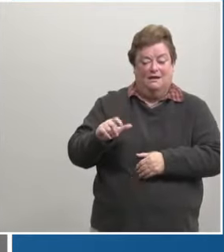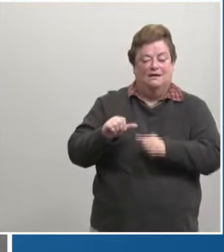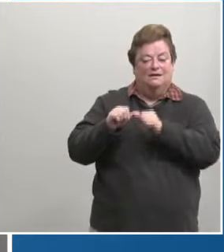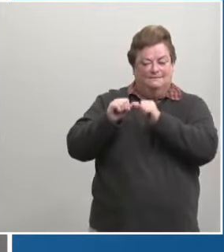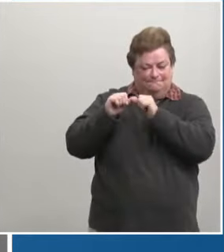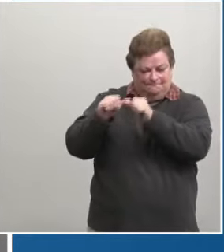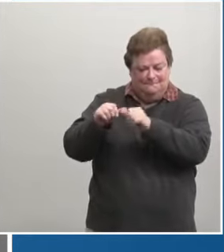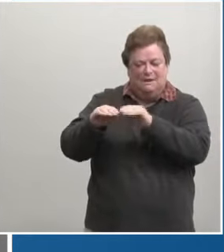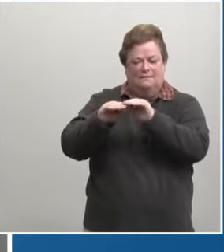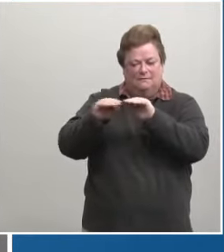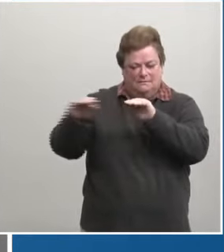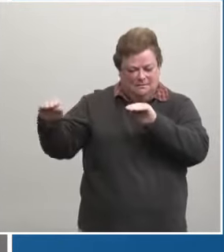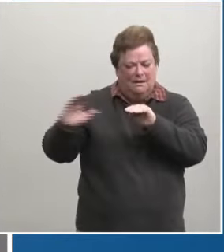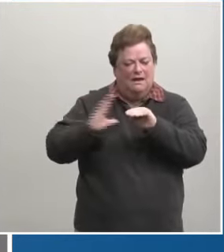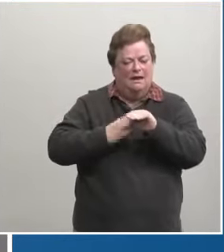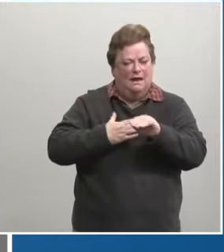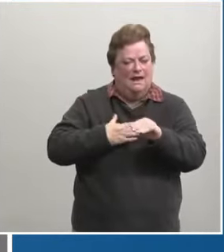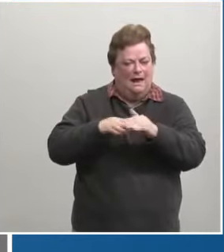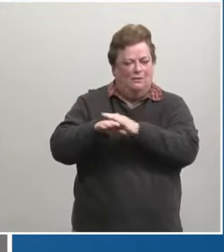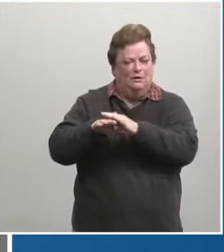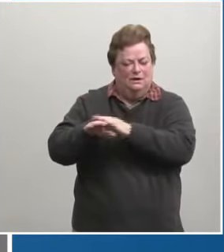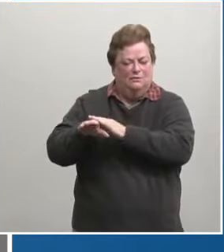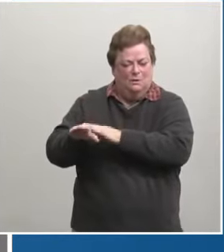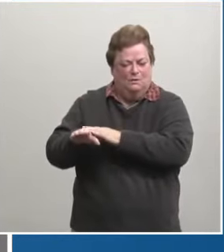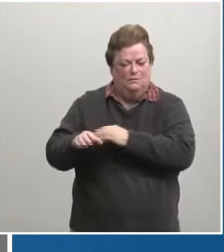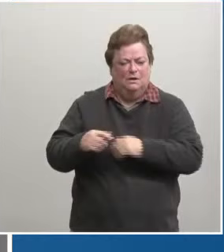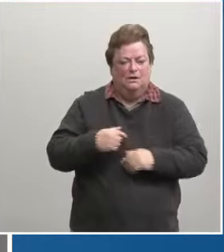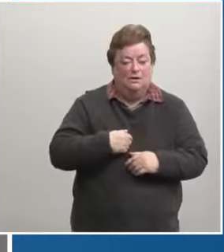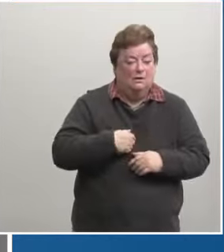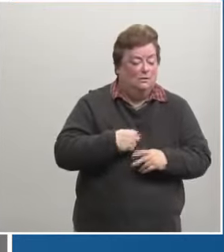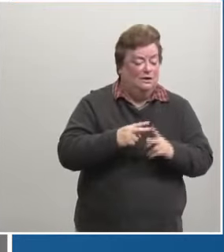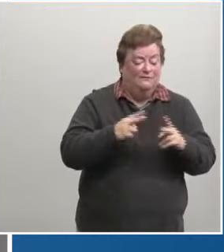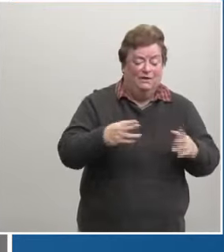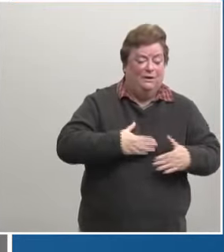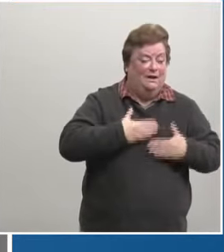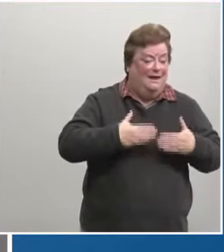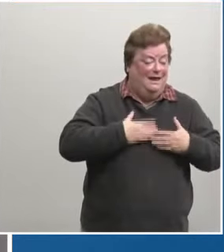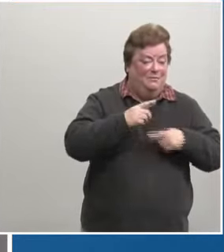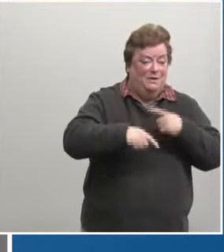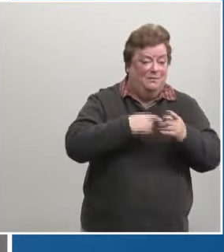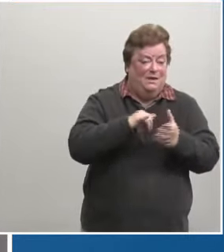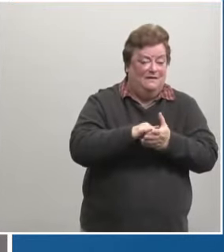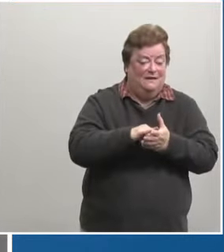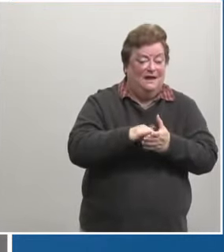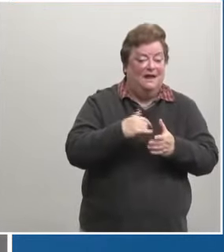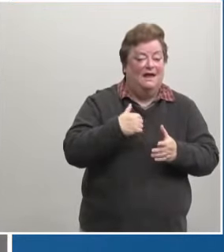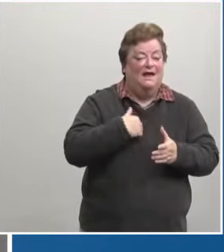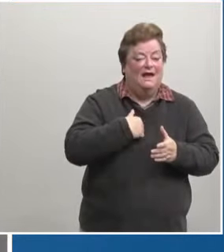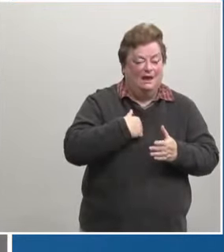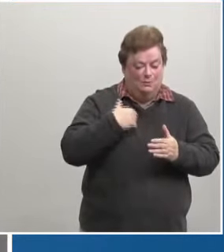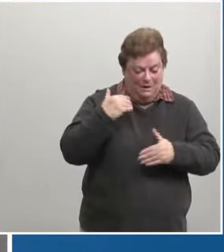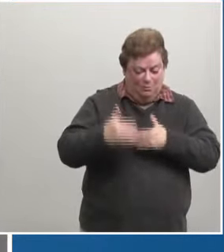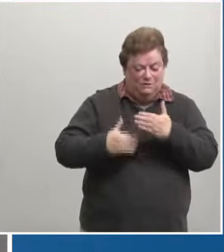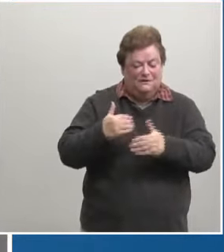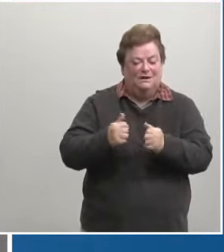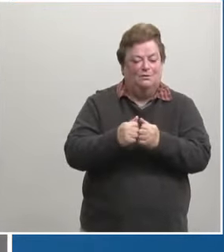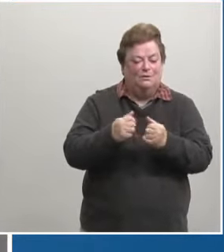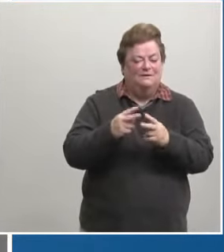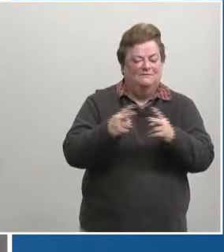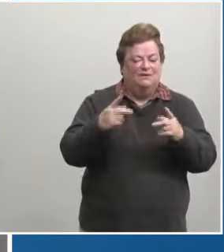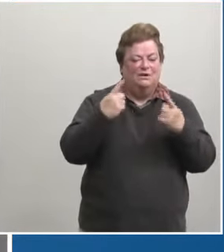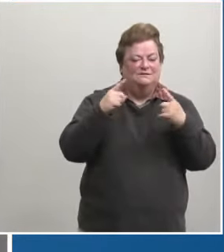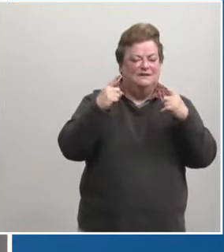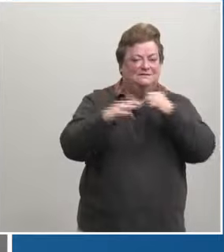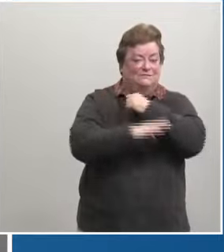its enrollment. And we couldn't have been happier about that, and proceeded with a very successful fall